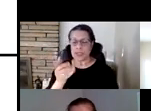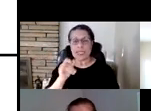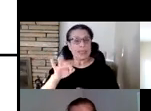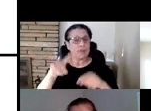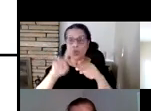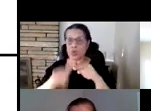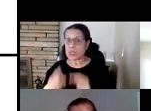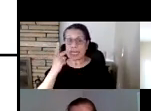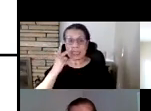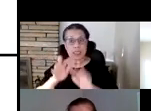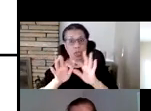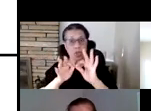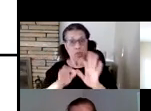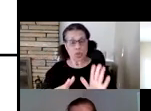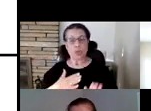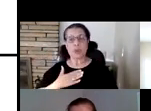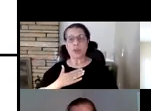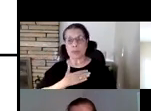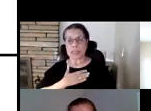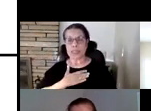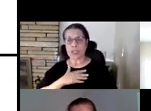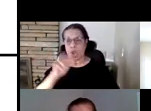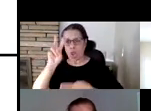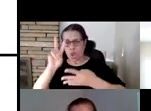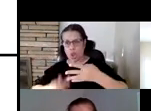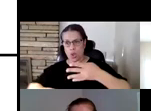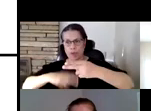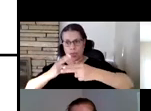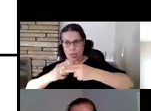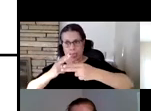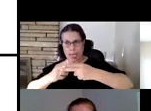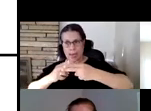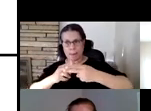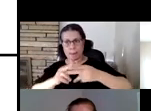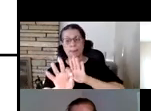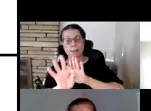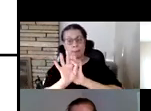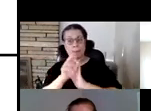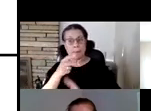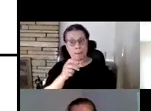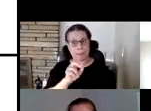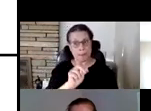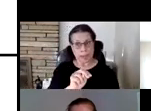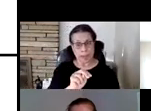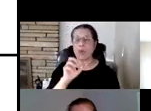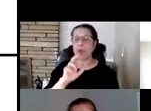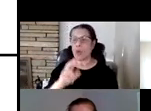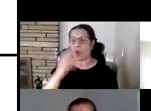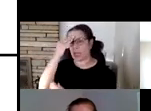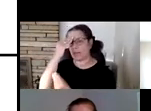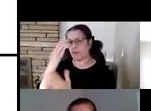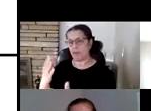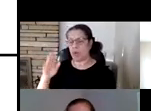see the interpreter, you can look for their names and pin them again, or certainly let tech support